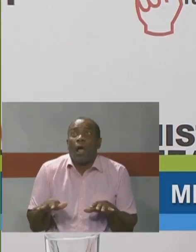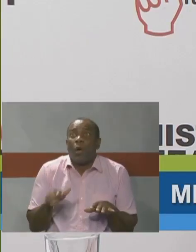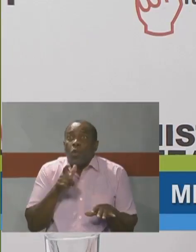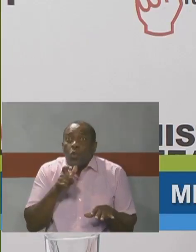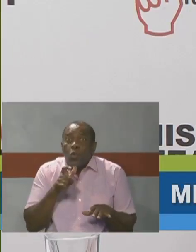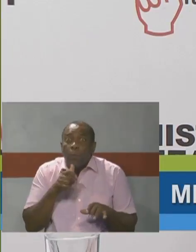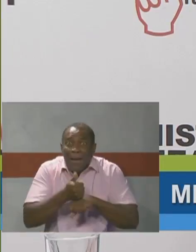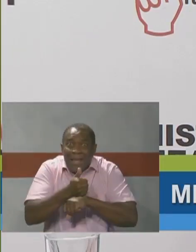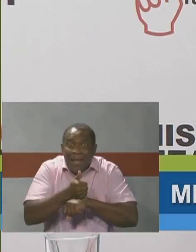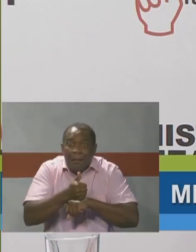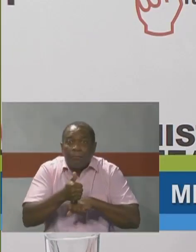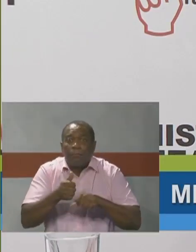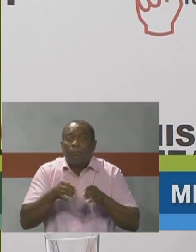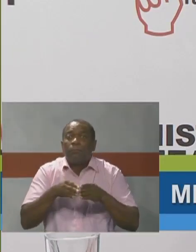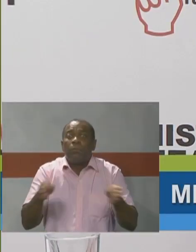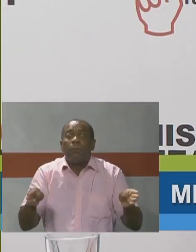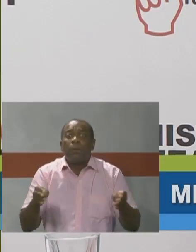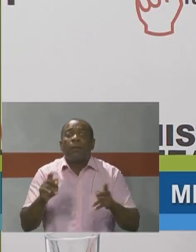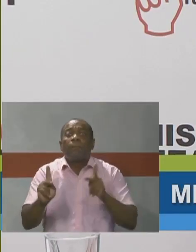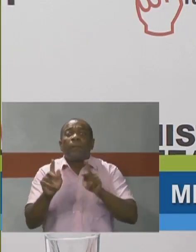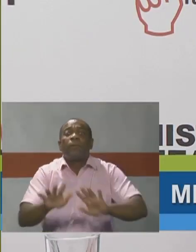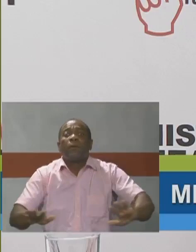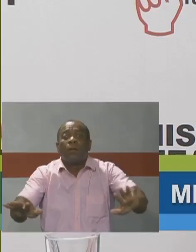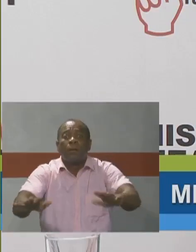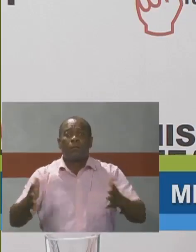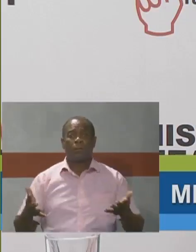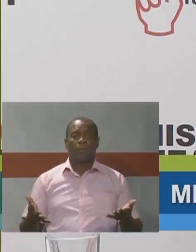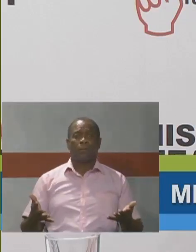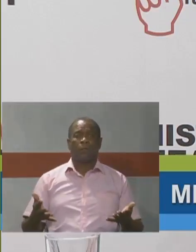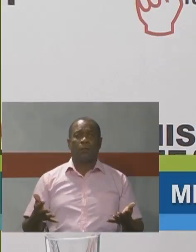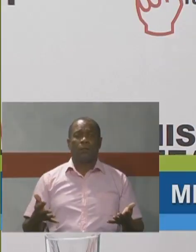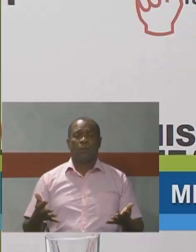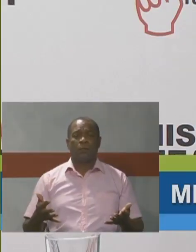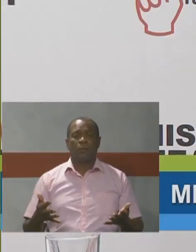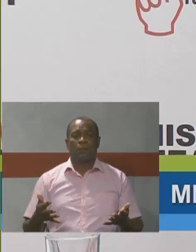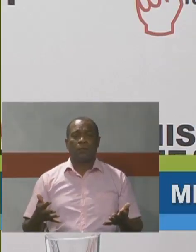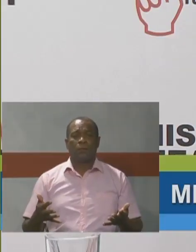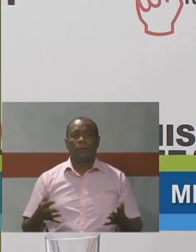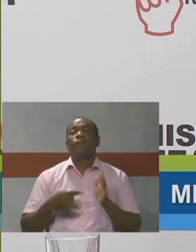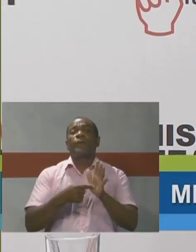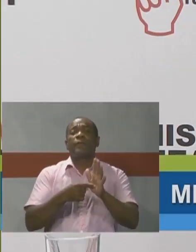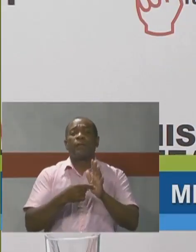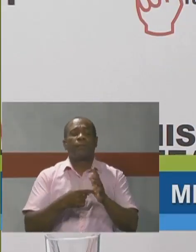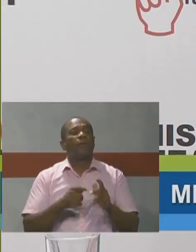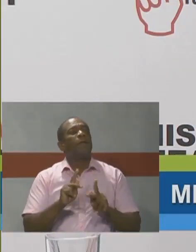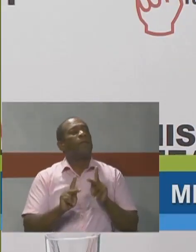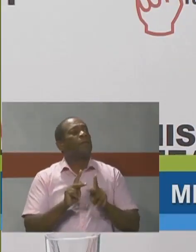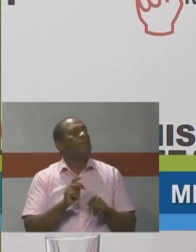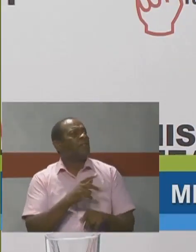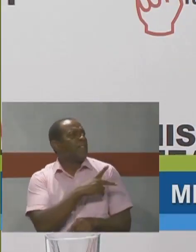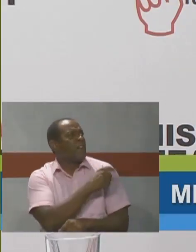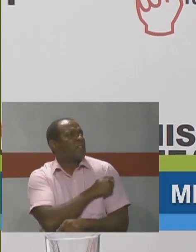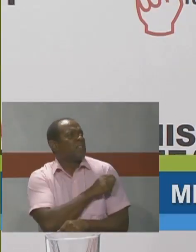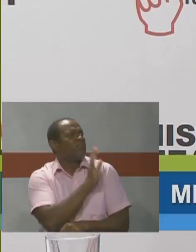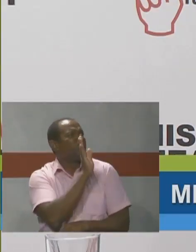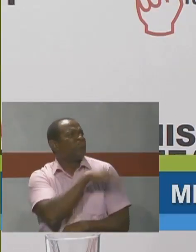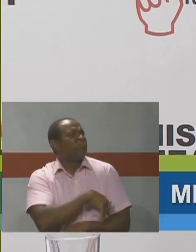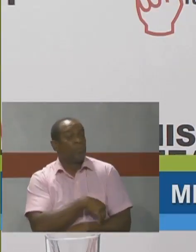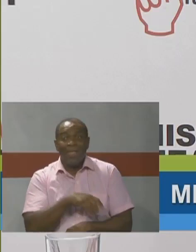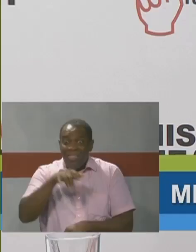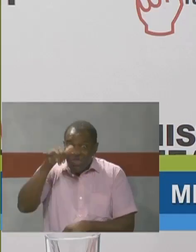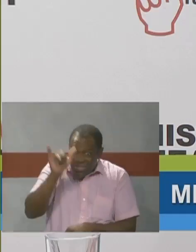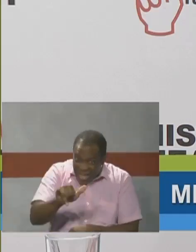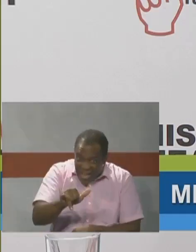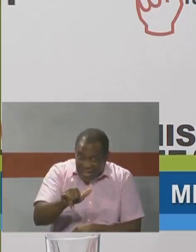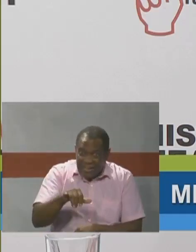18 group. We got 14. That is complacency. And I just want to quote one part of what Dr. Etienne